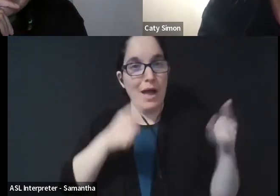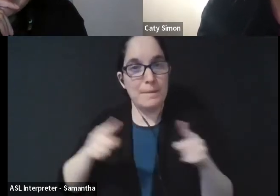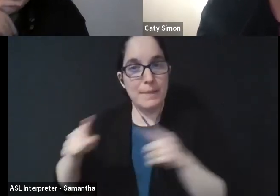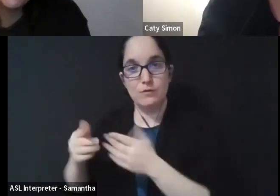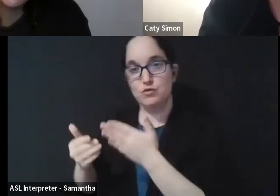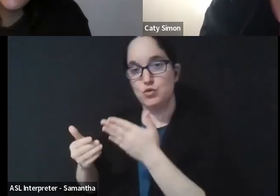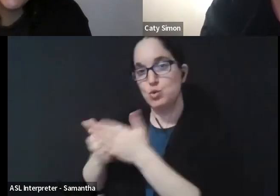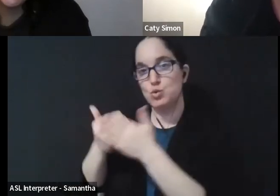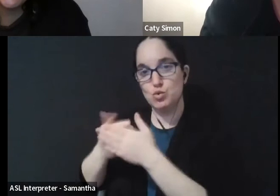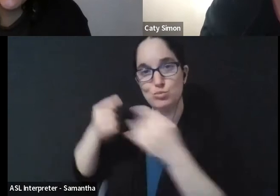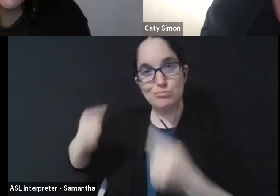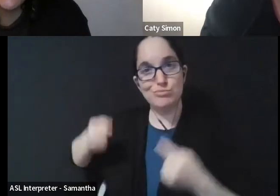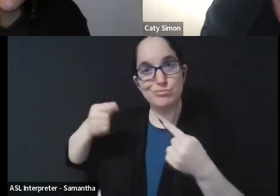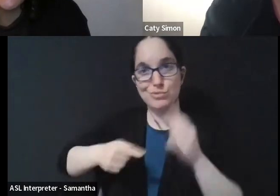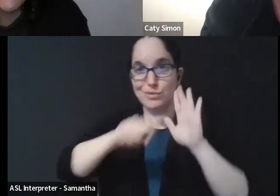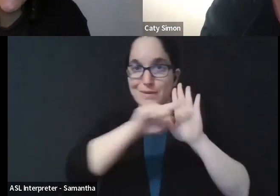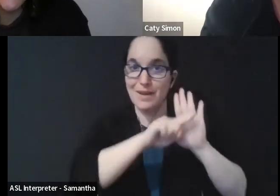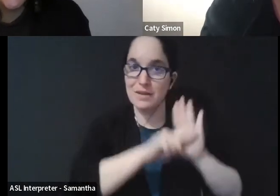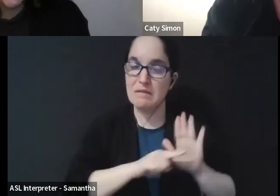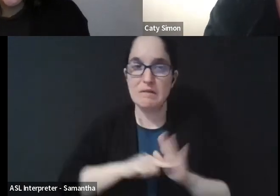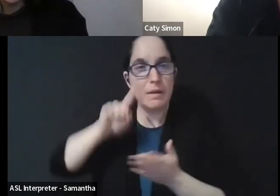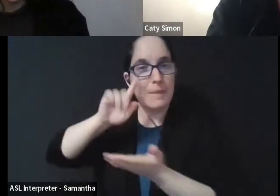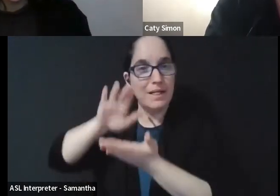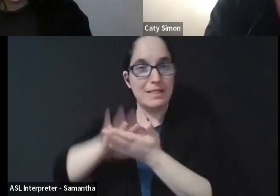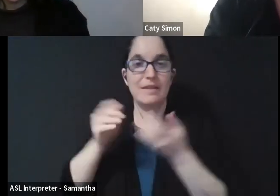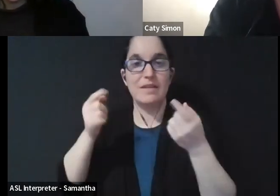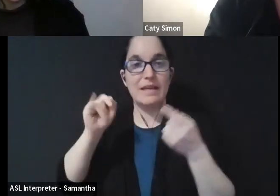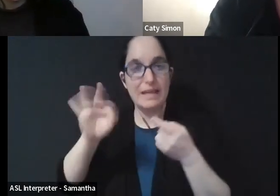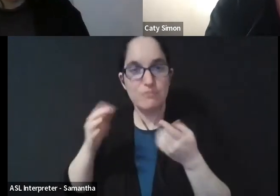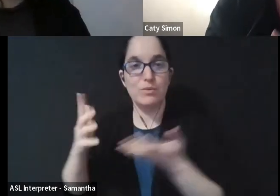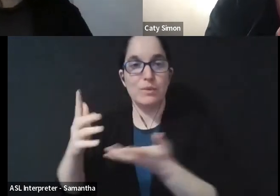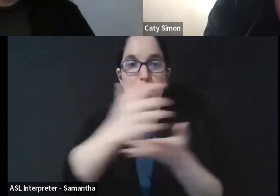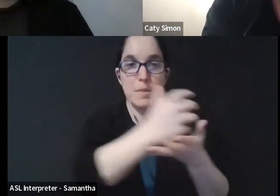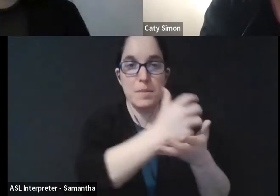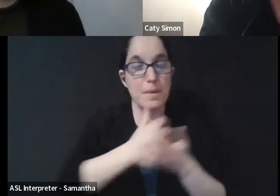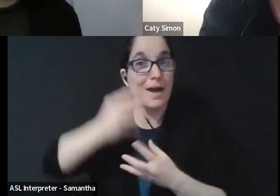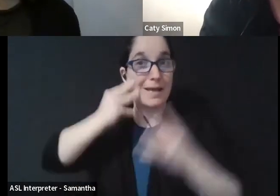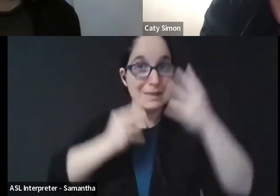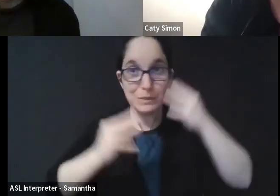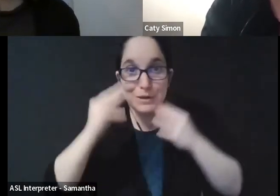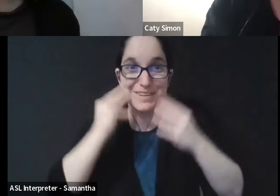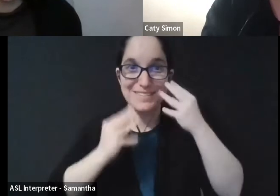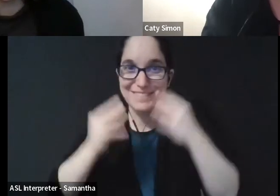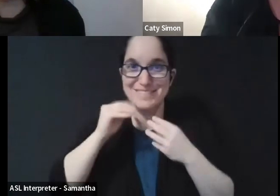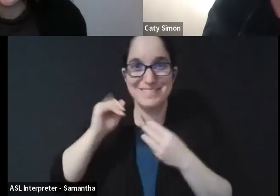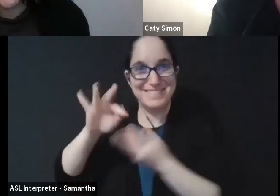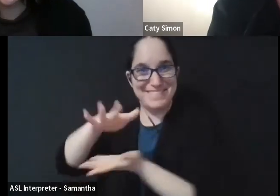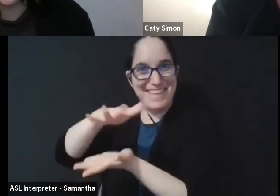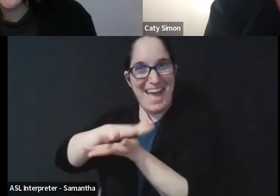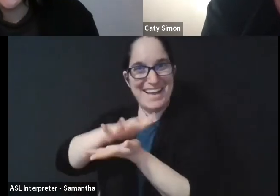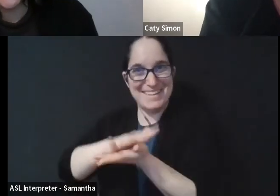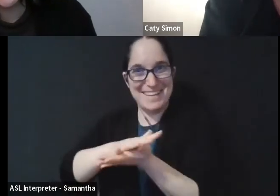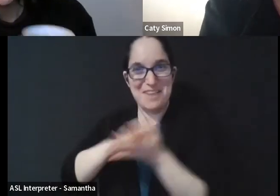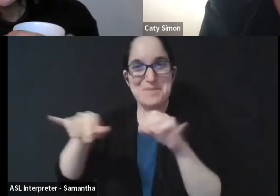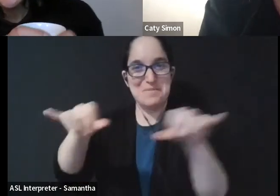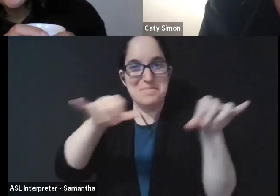engaging with them. Like I like to think of it as gathering experiential data from our perspective on academic norms. One thing I